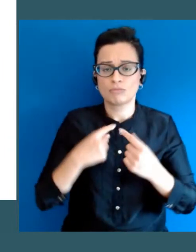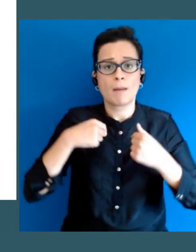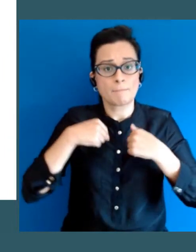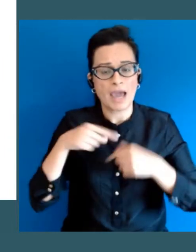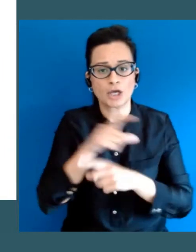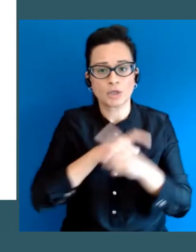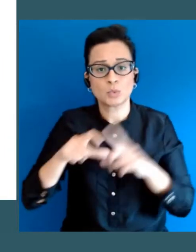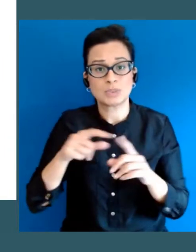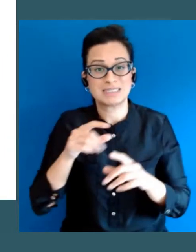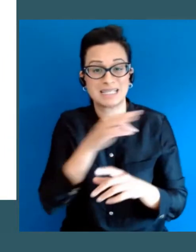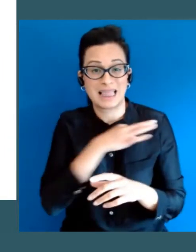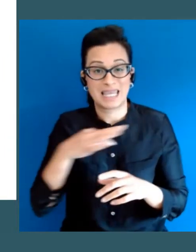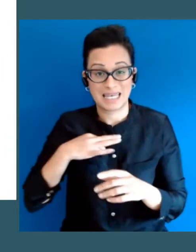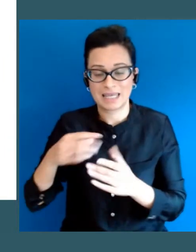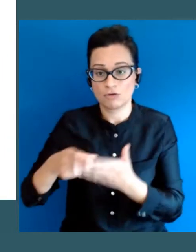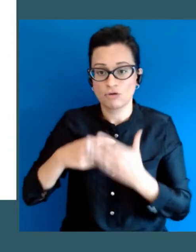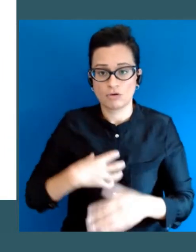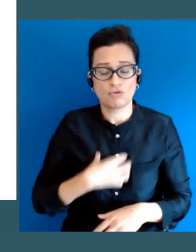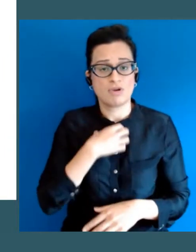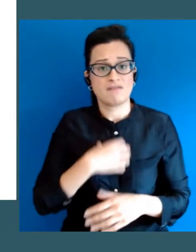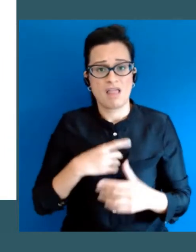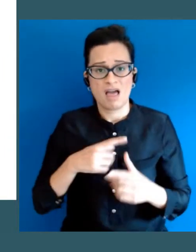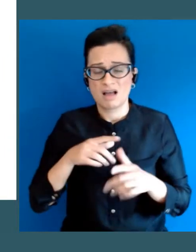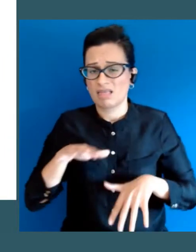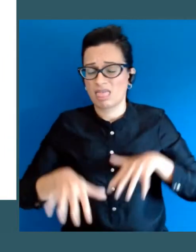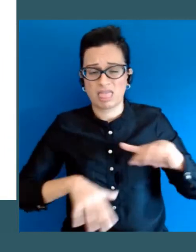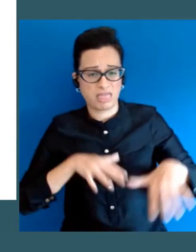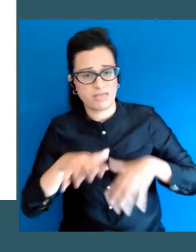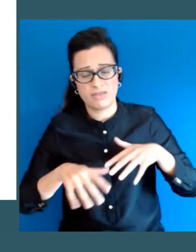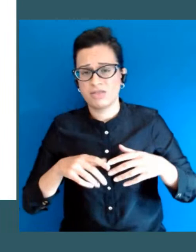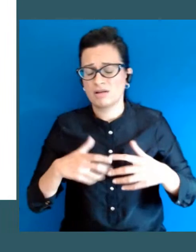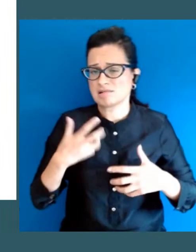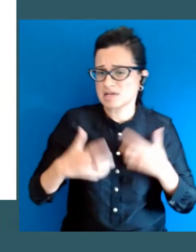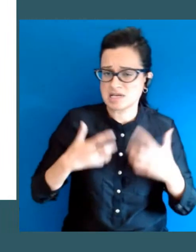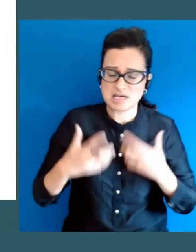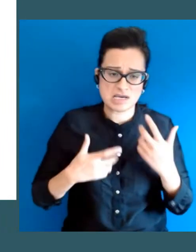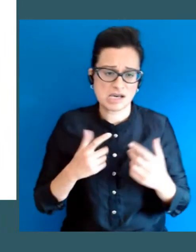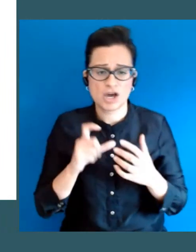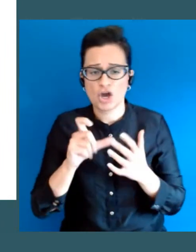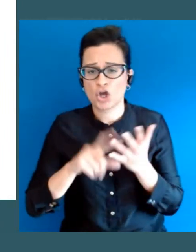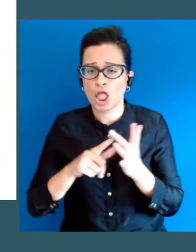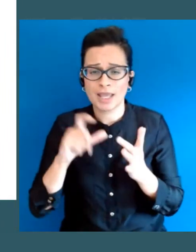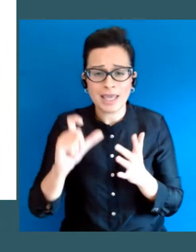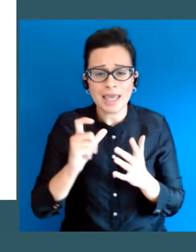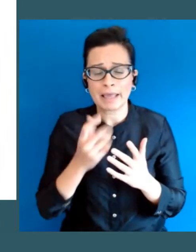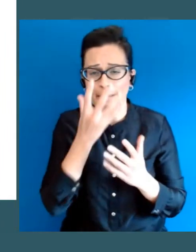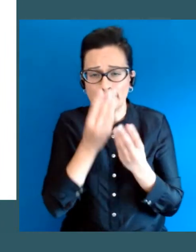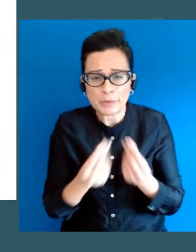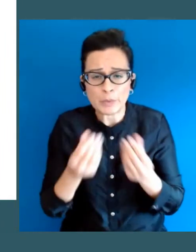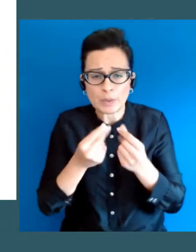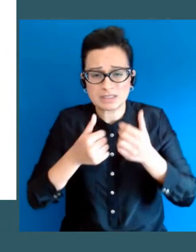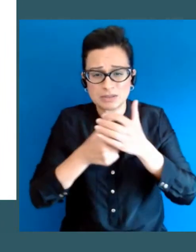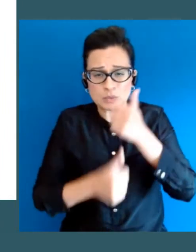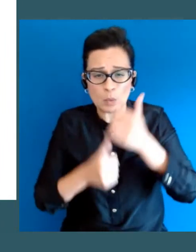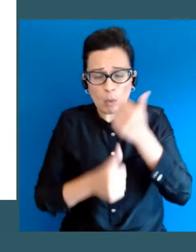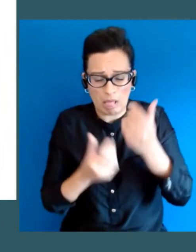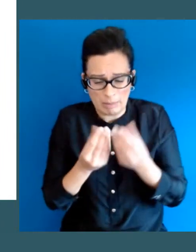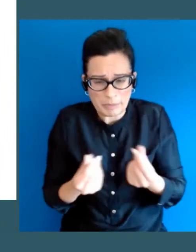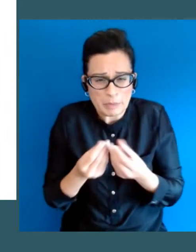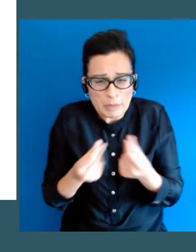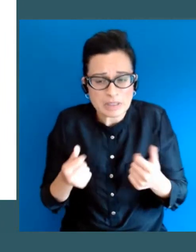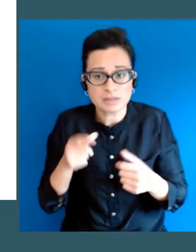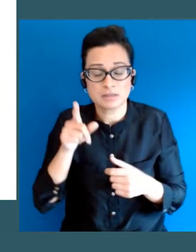had reflux, unsettled, he was really irritable, colicky, had mucus stools. Mum was